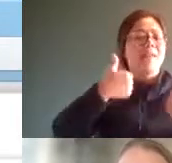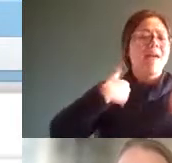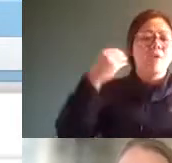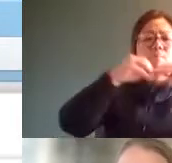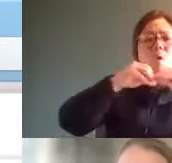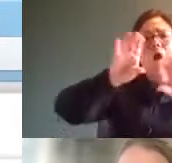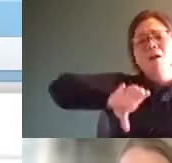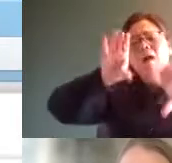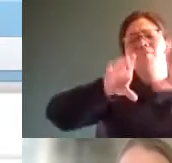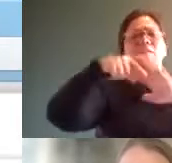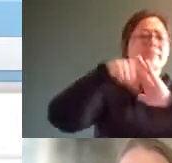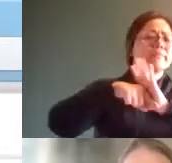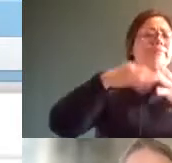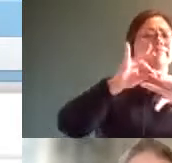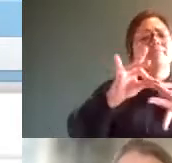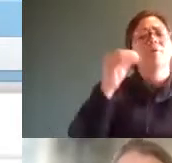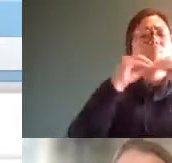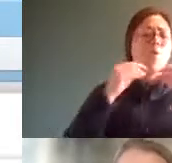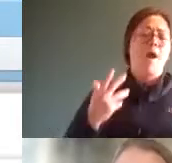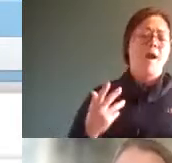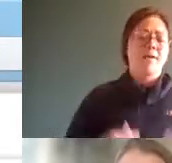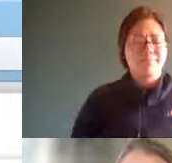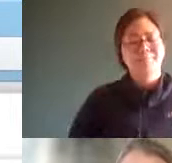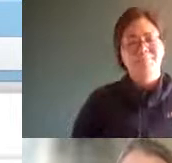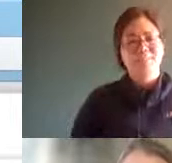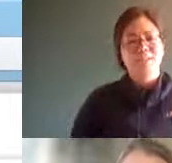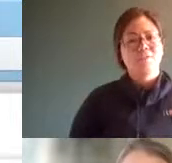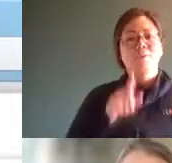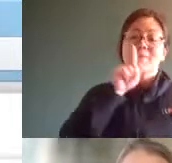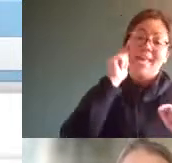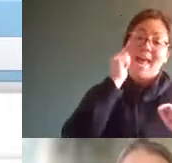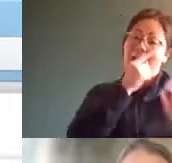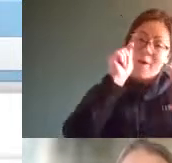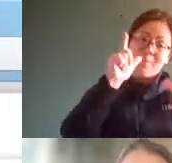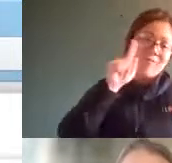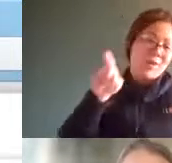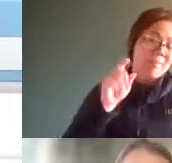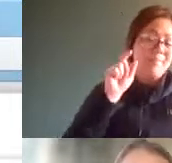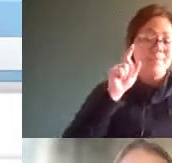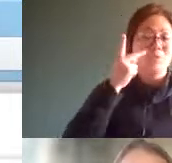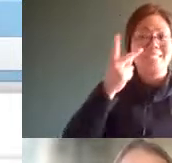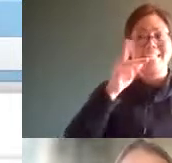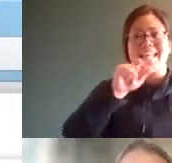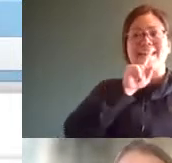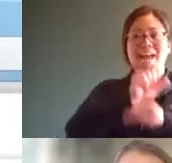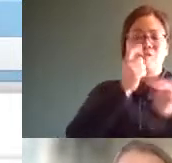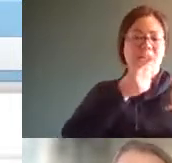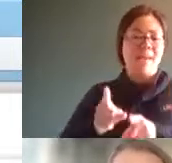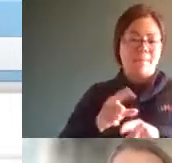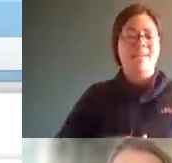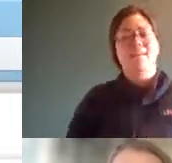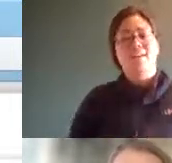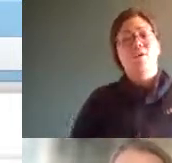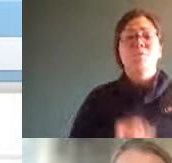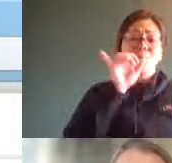productive conversations with folks. So kind of an eye opener for him to see it in action. So this could be a